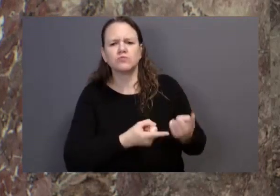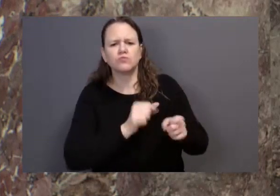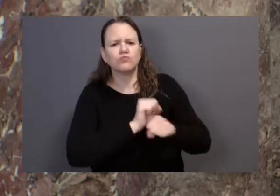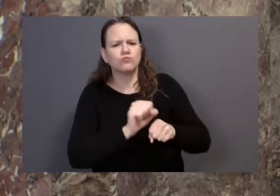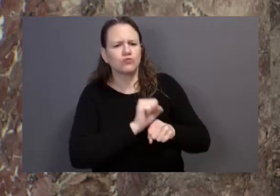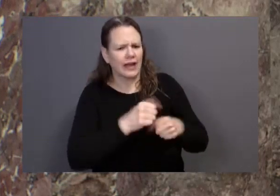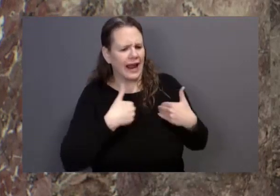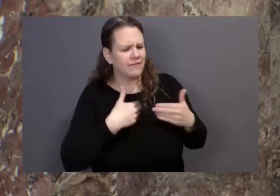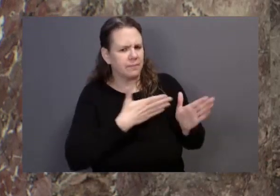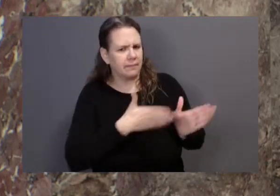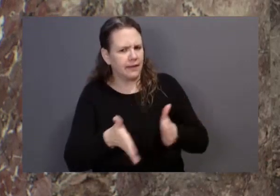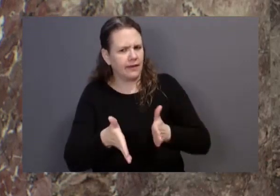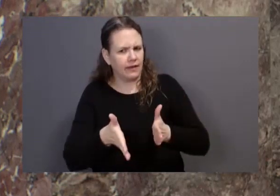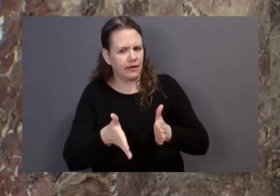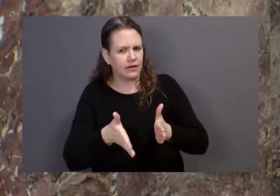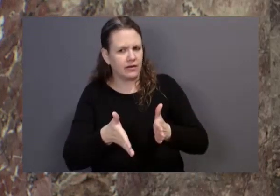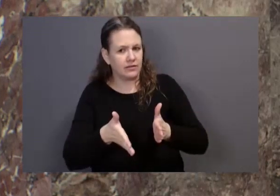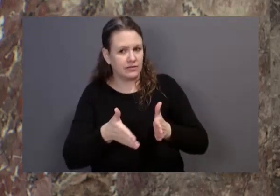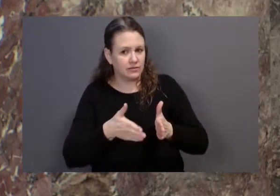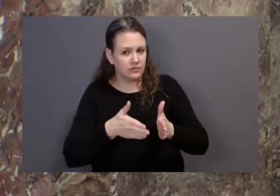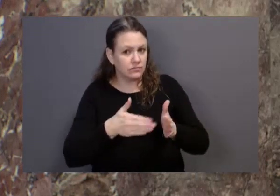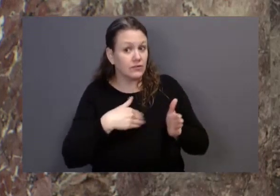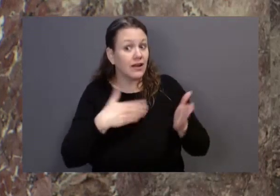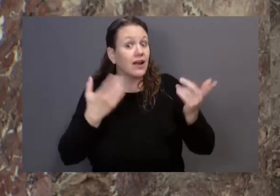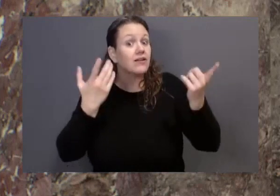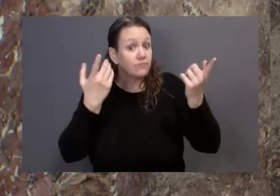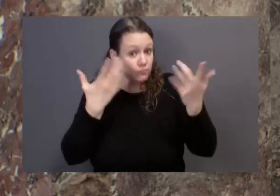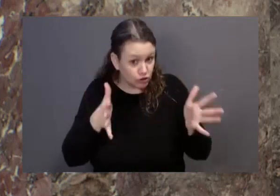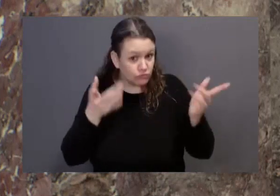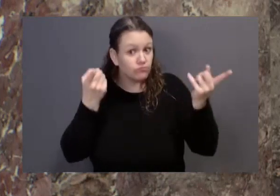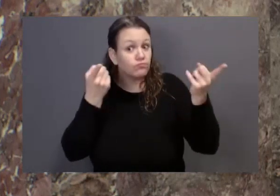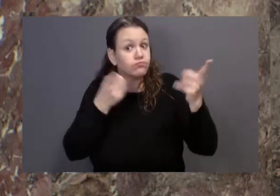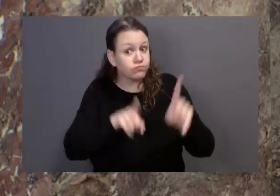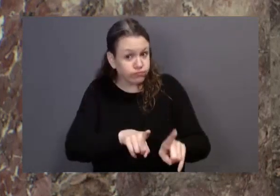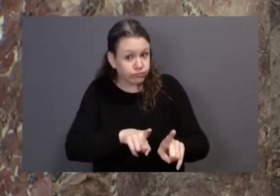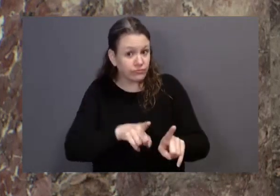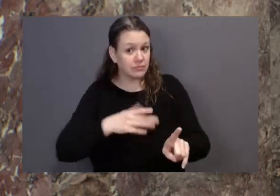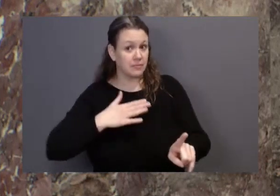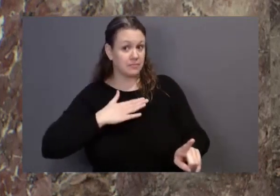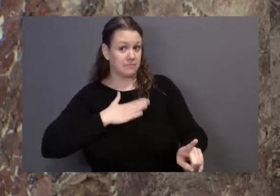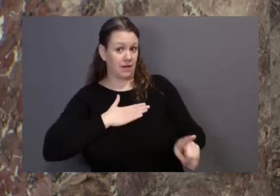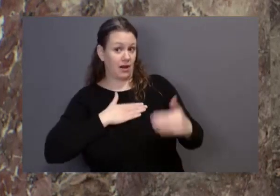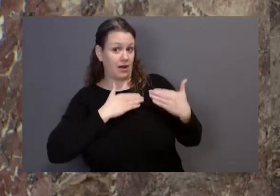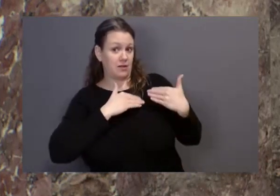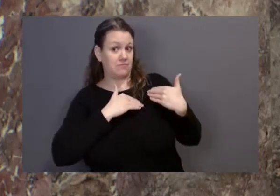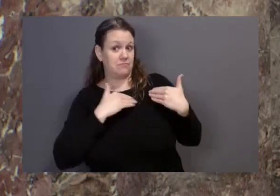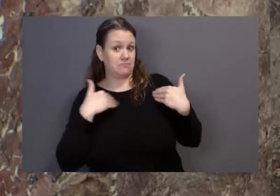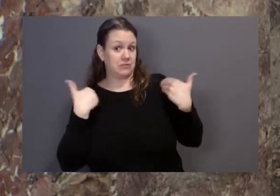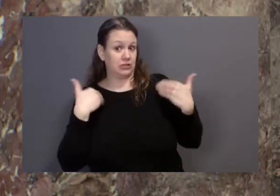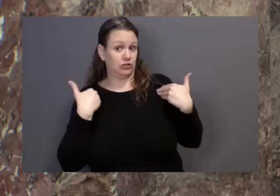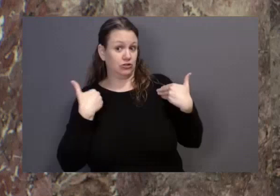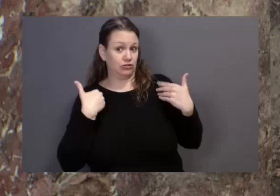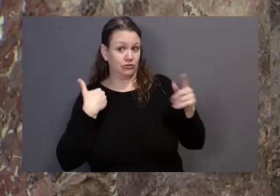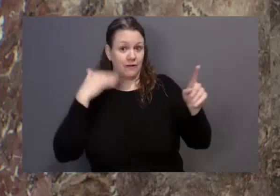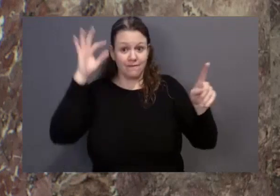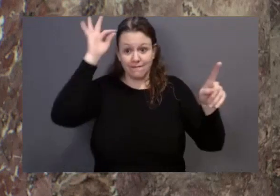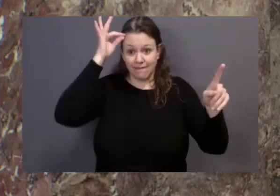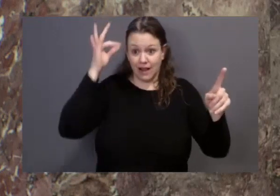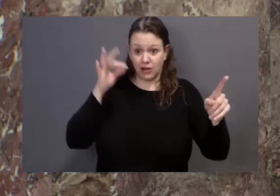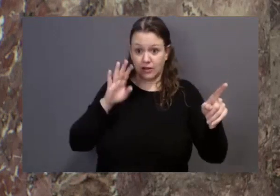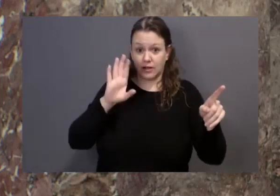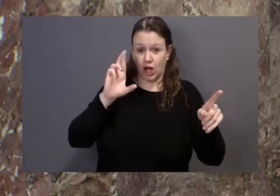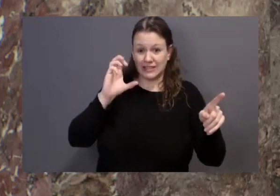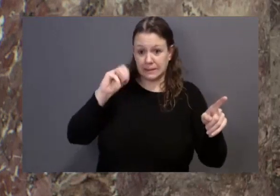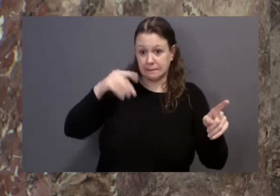my ministry and the federal RCMP, the Commissioner, and Public Safety Canada have